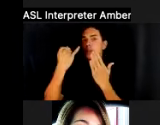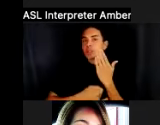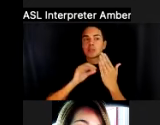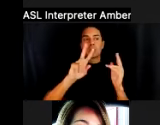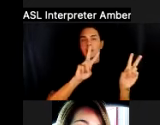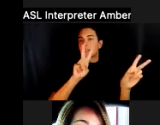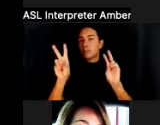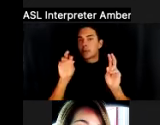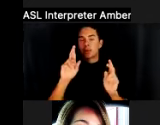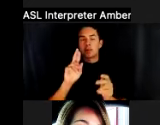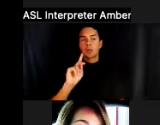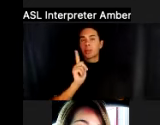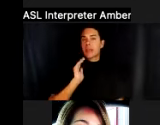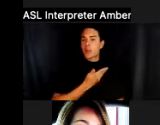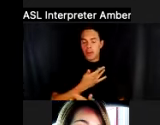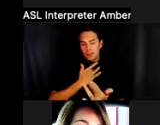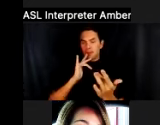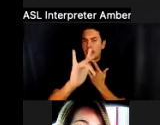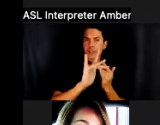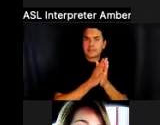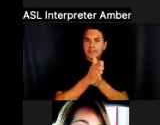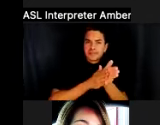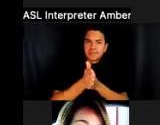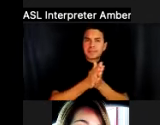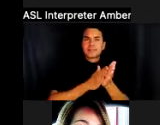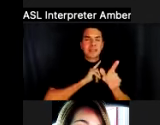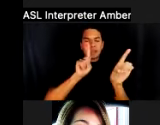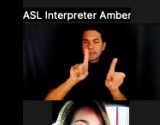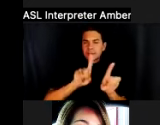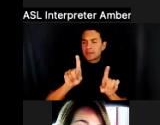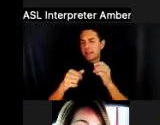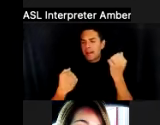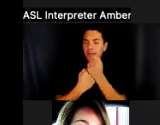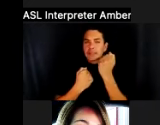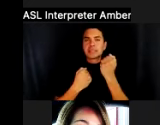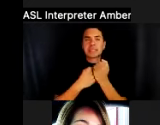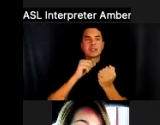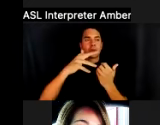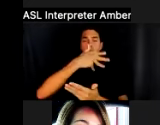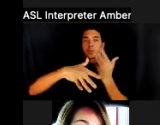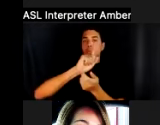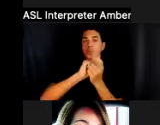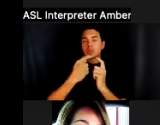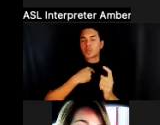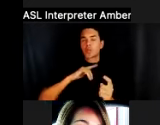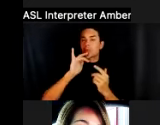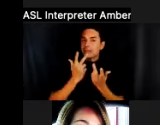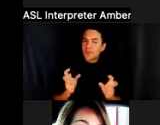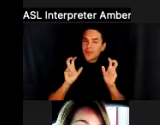topics, or where's our passion in terms of the type of advocacy or social change that we're really invested